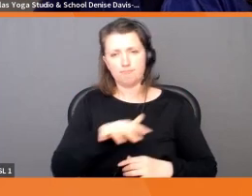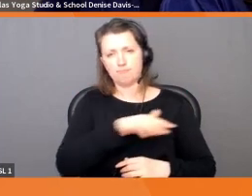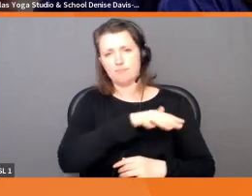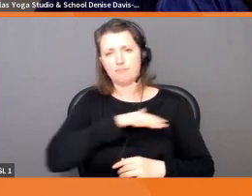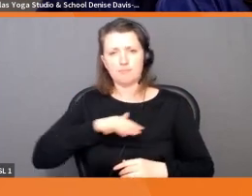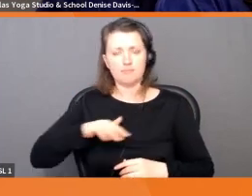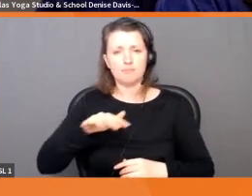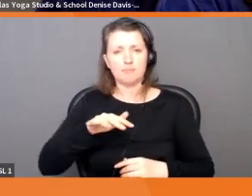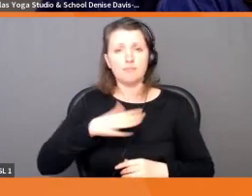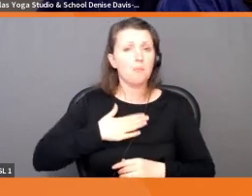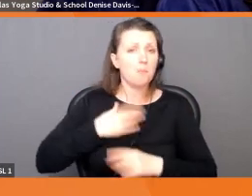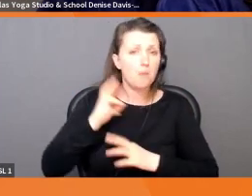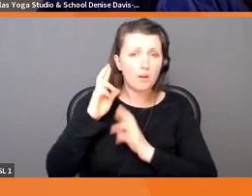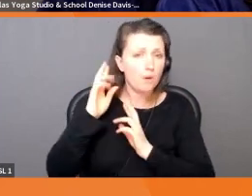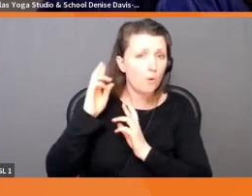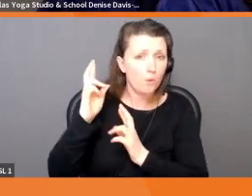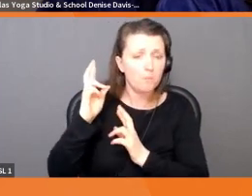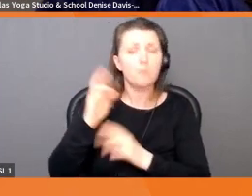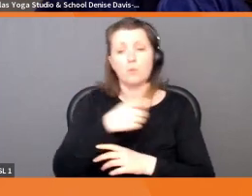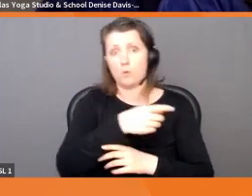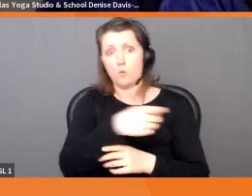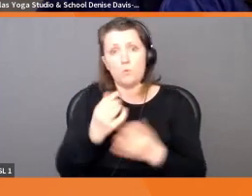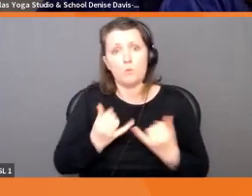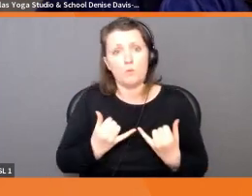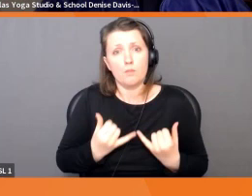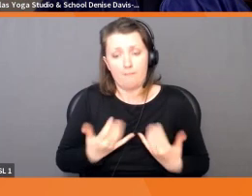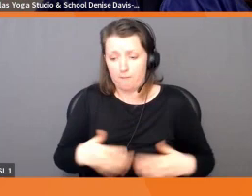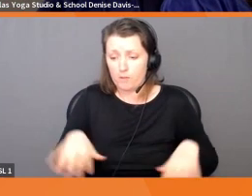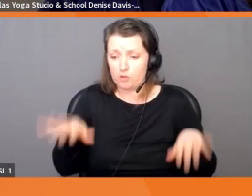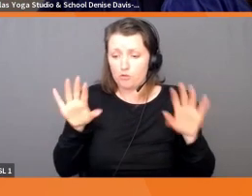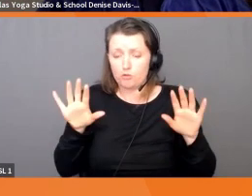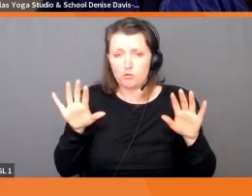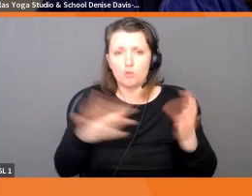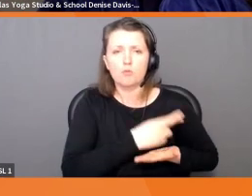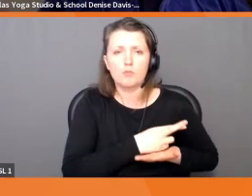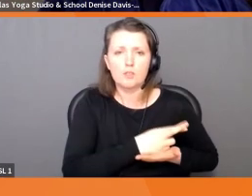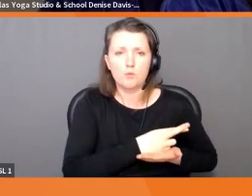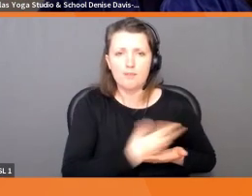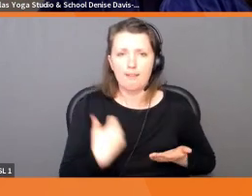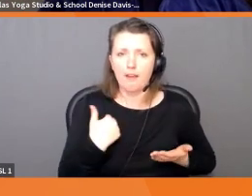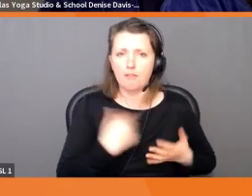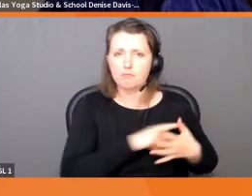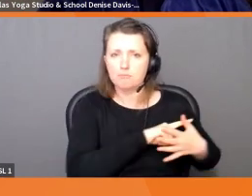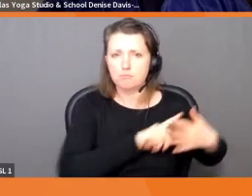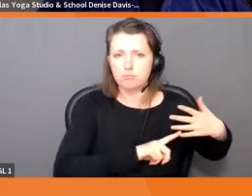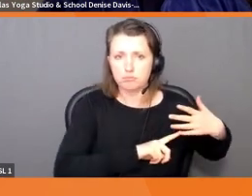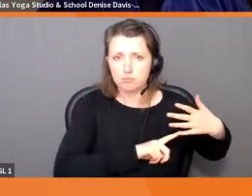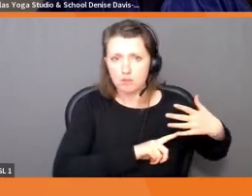to help us to resource when things get challenging and ideas about what it could look like,